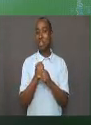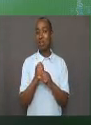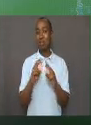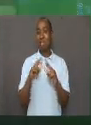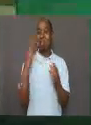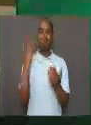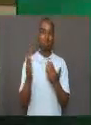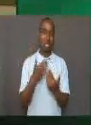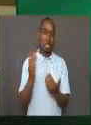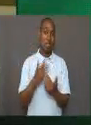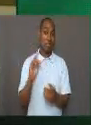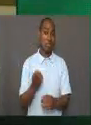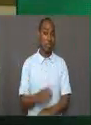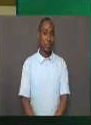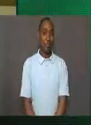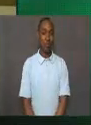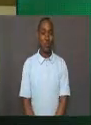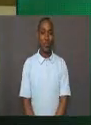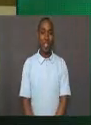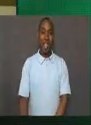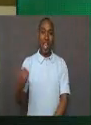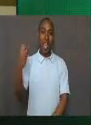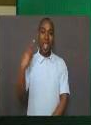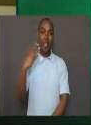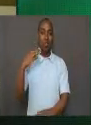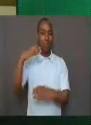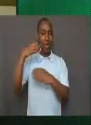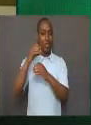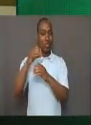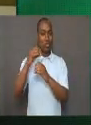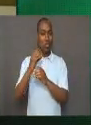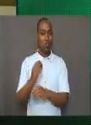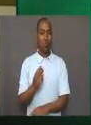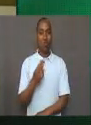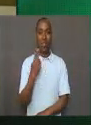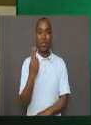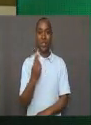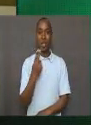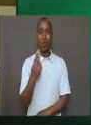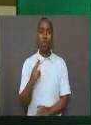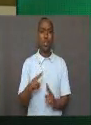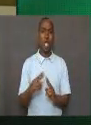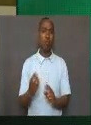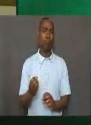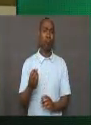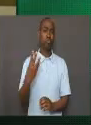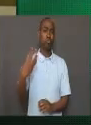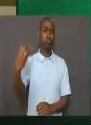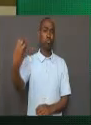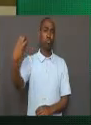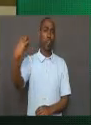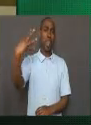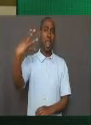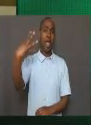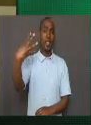you. A light microscope uses a beam of light to